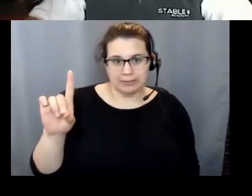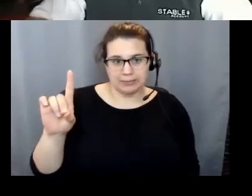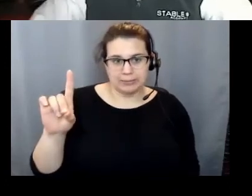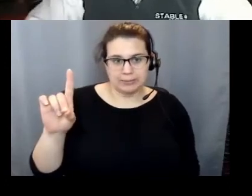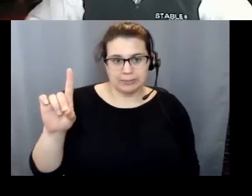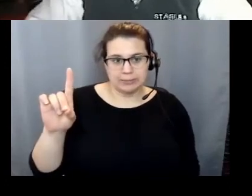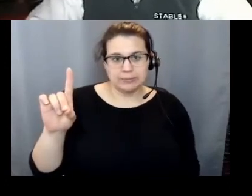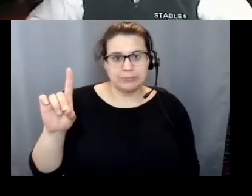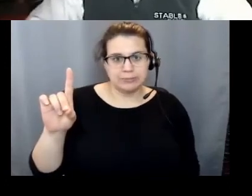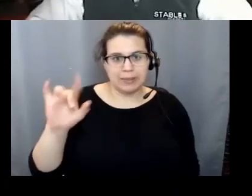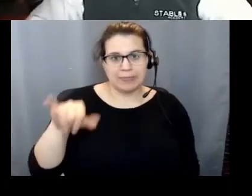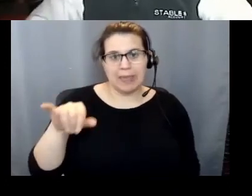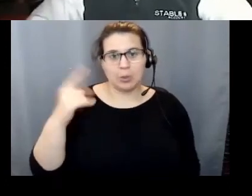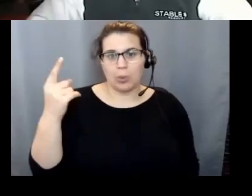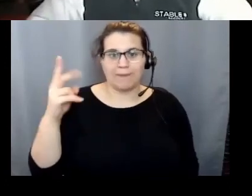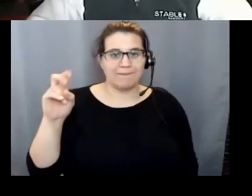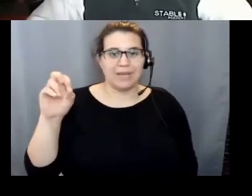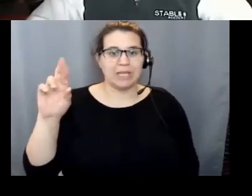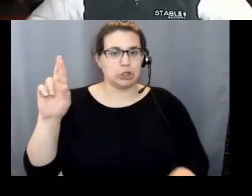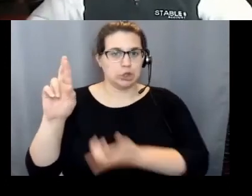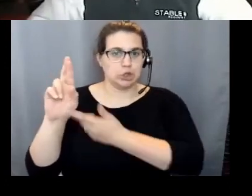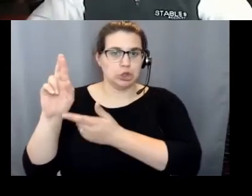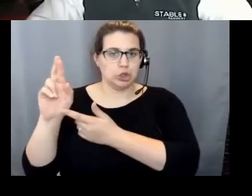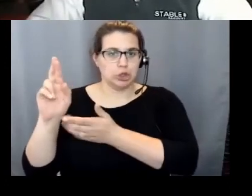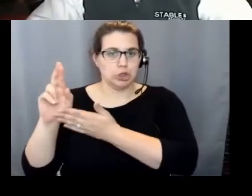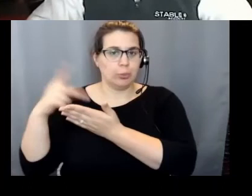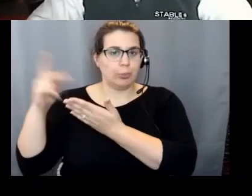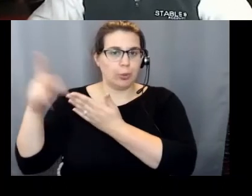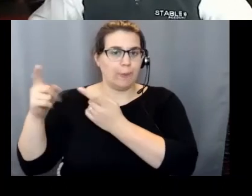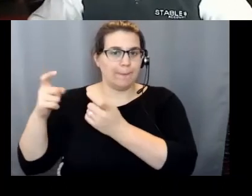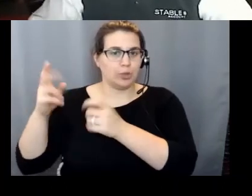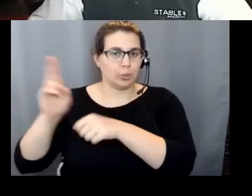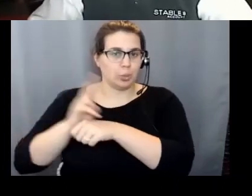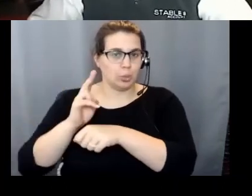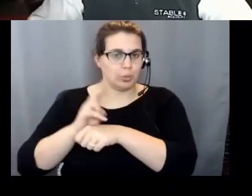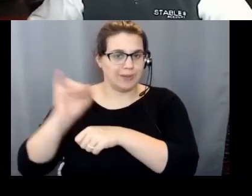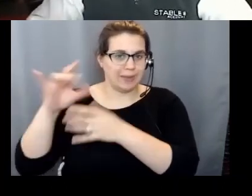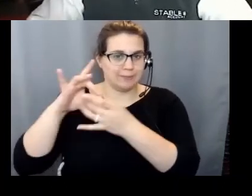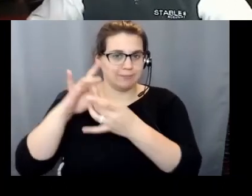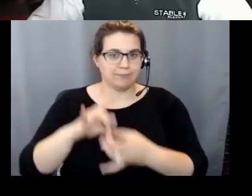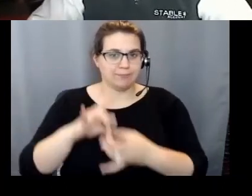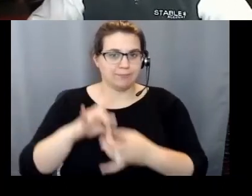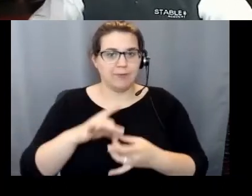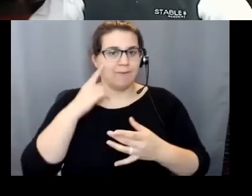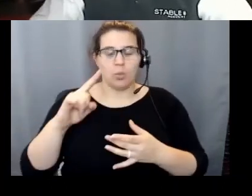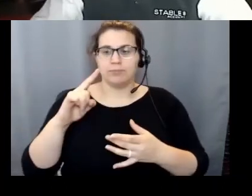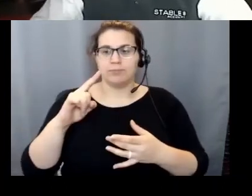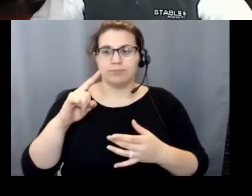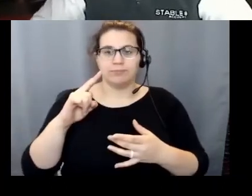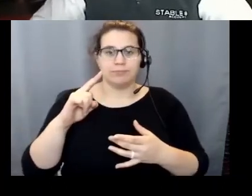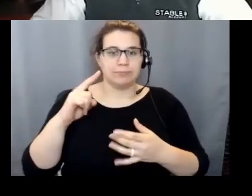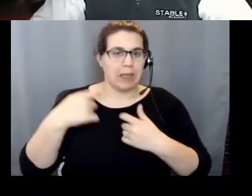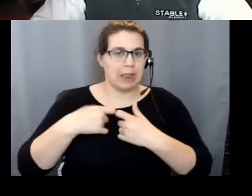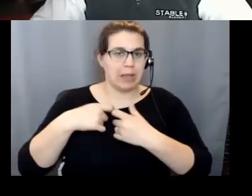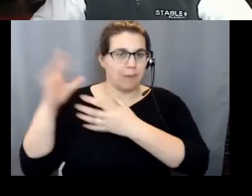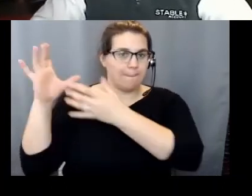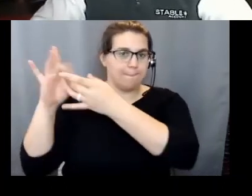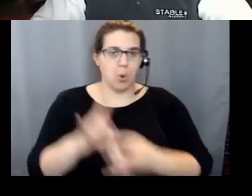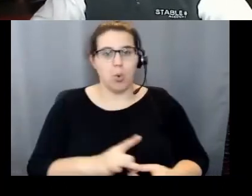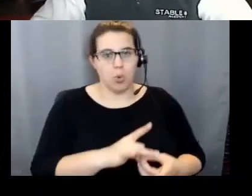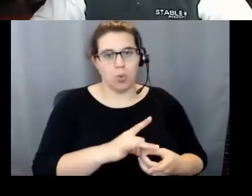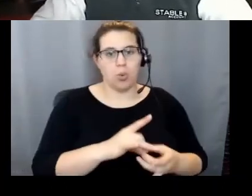a vendor that our program manager uses to electronically link a bank account to